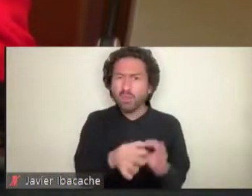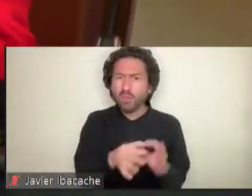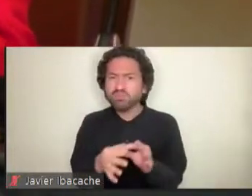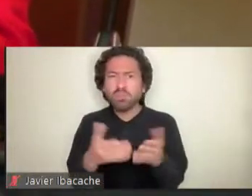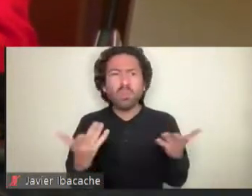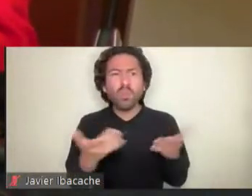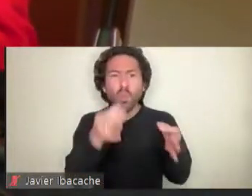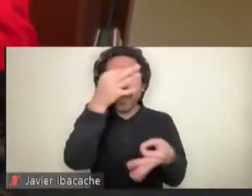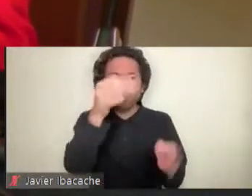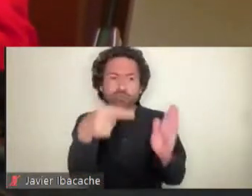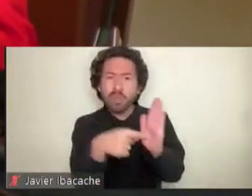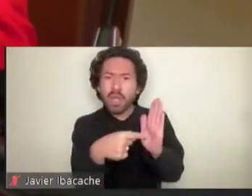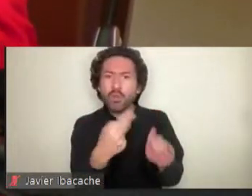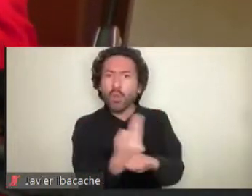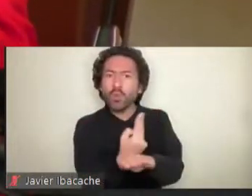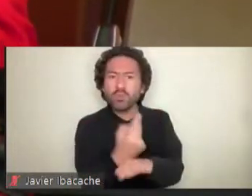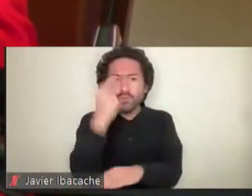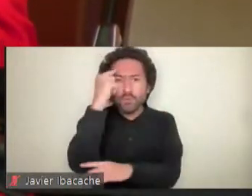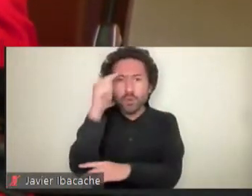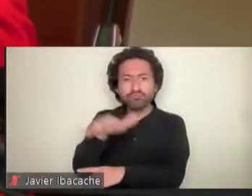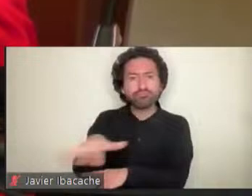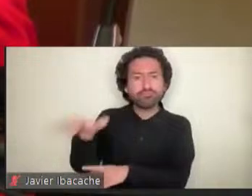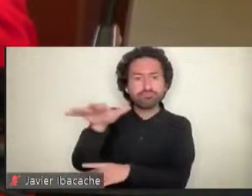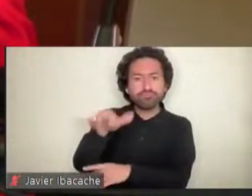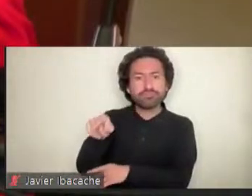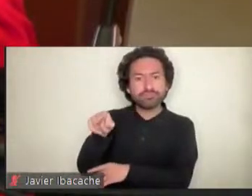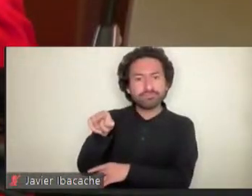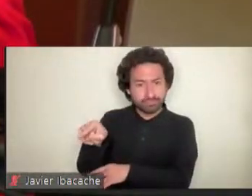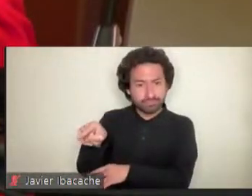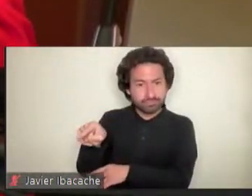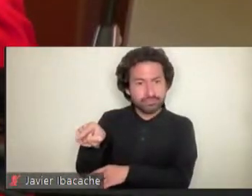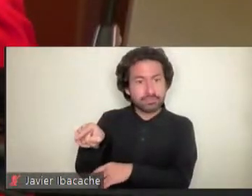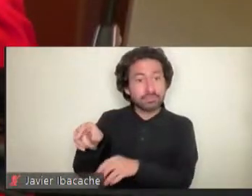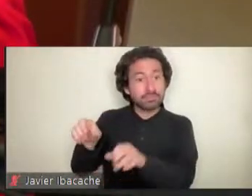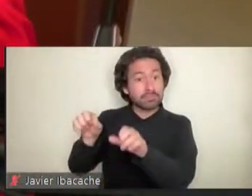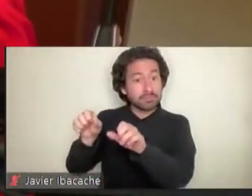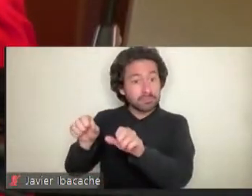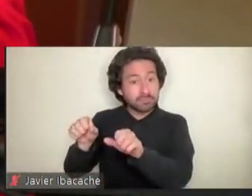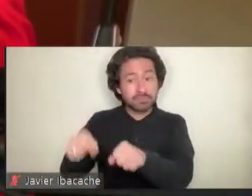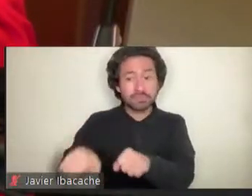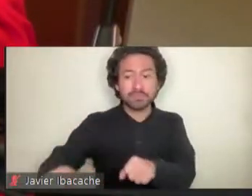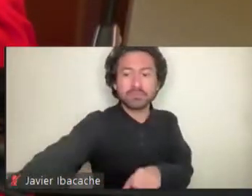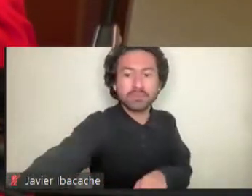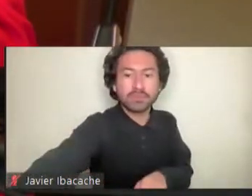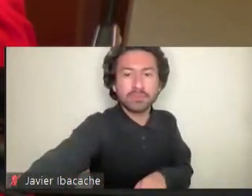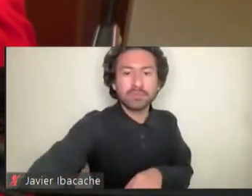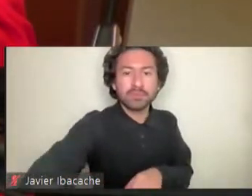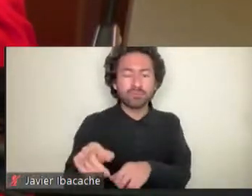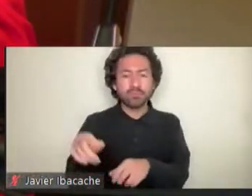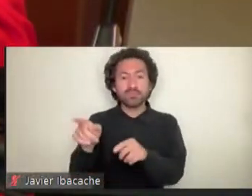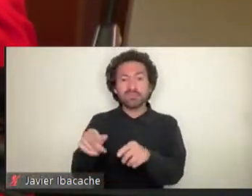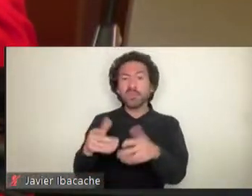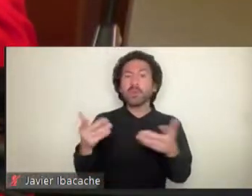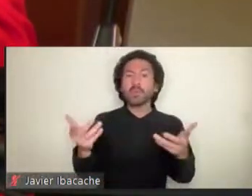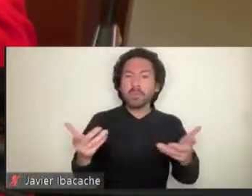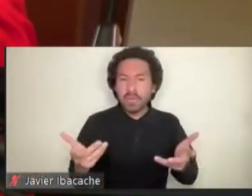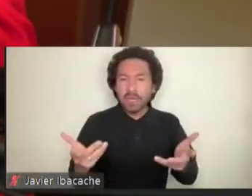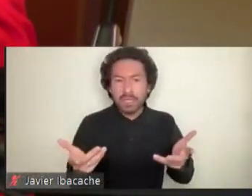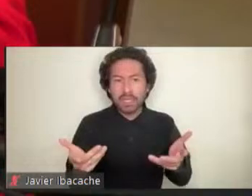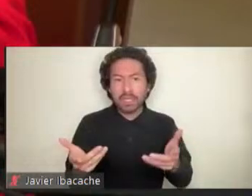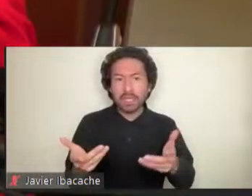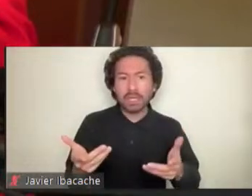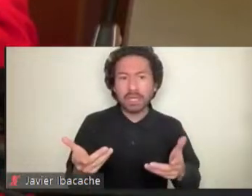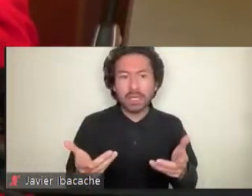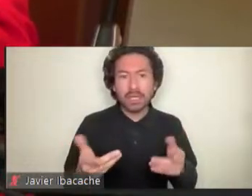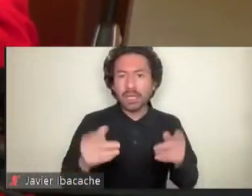used, prioritize those areas that can bring about such gains, as opposed to attempting to do everything all at